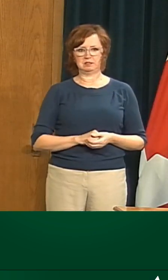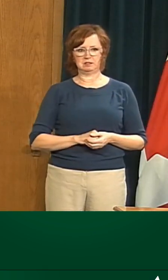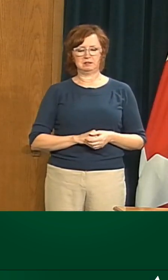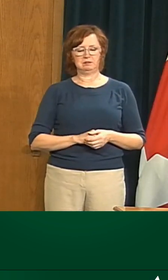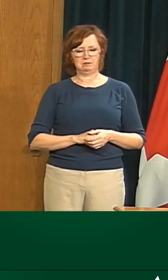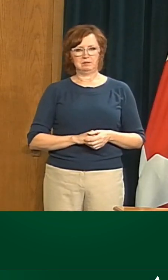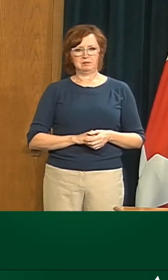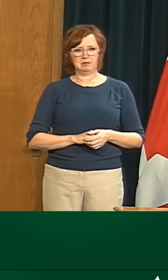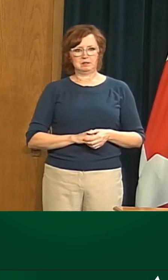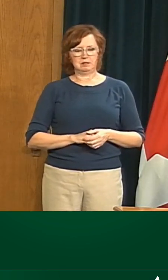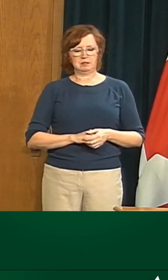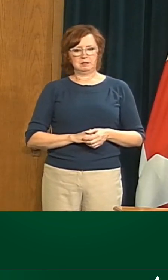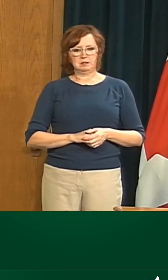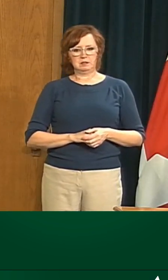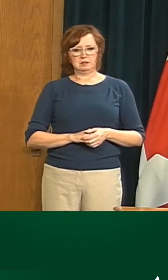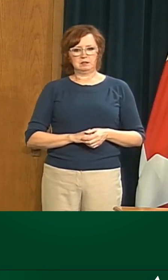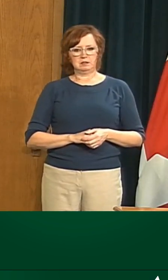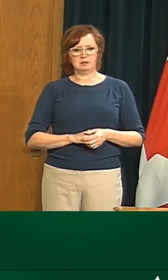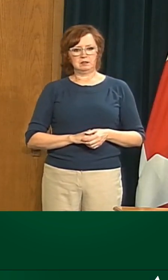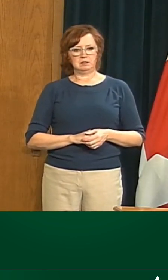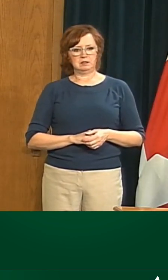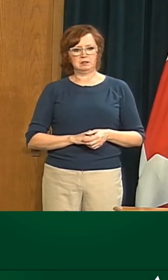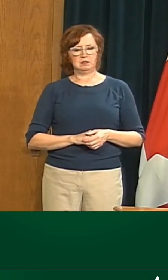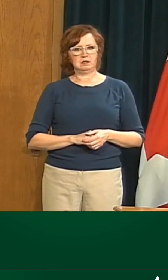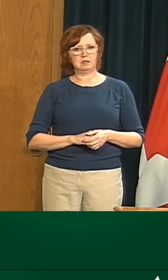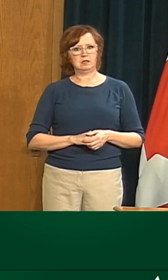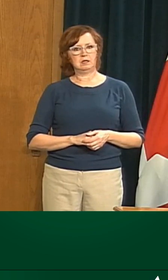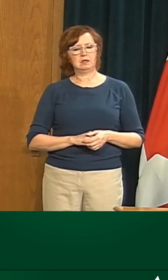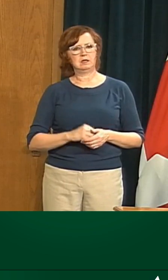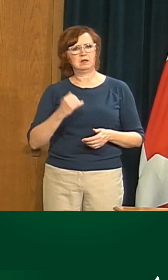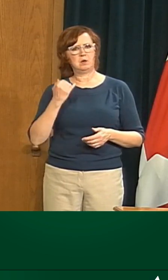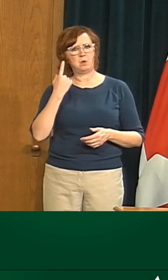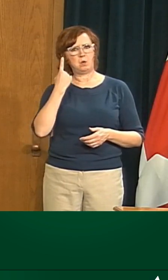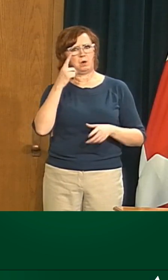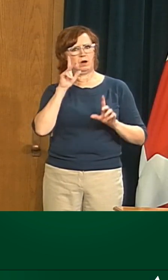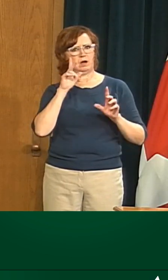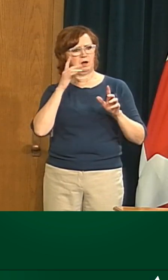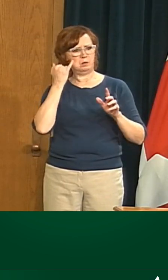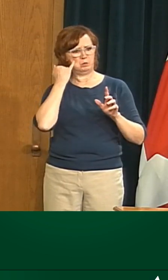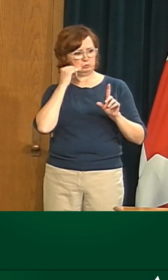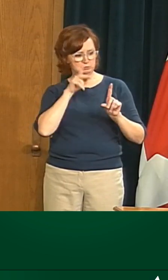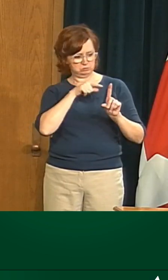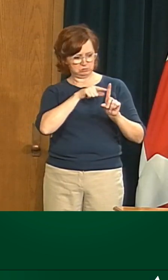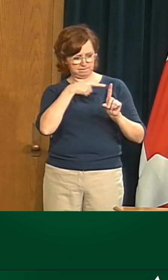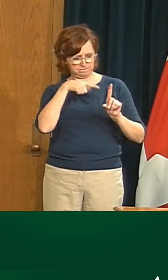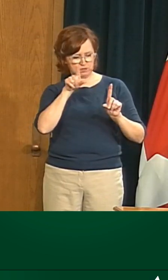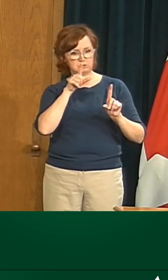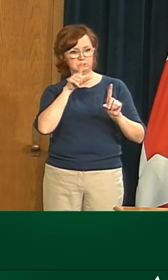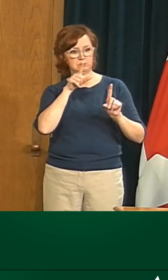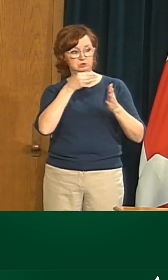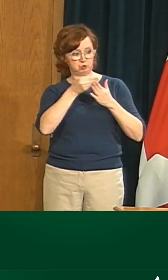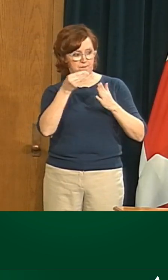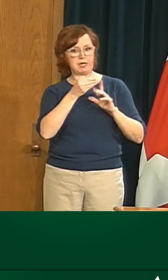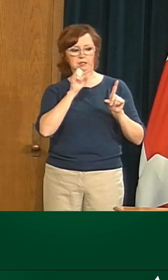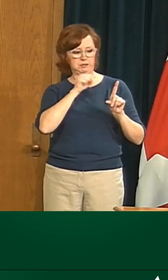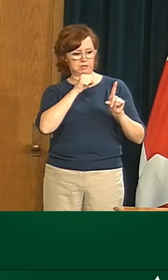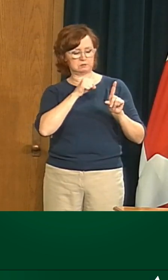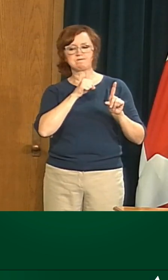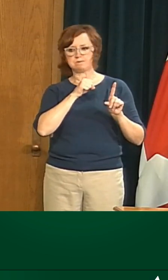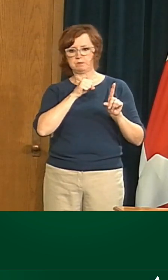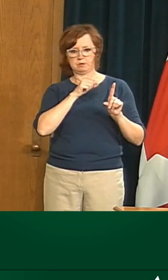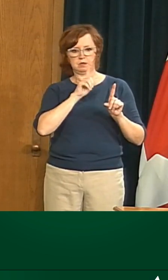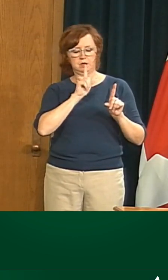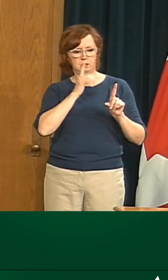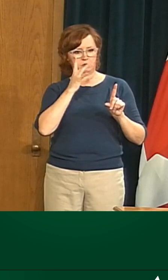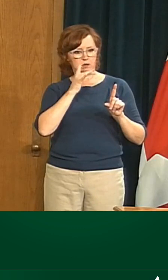seen transmission when a person went shopping or was at work in a grocery store or other setting, and that is all because of all the measures